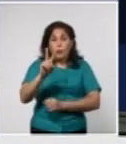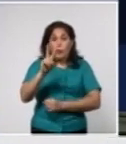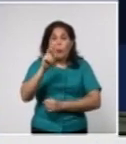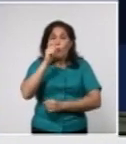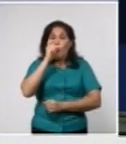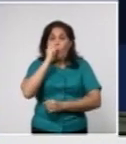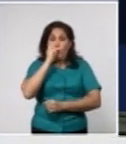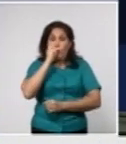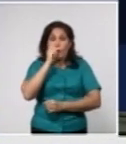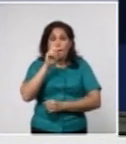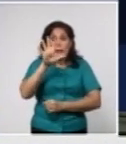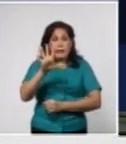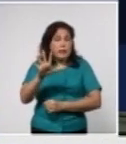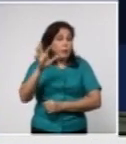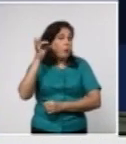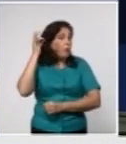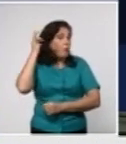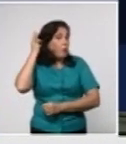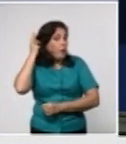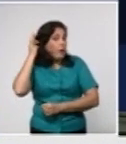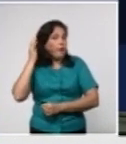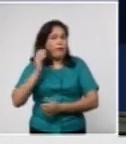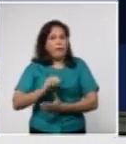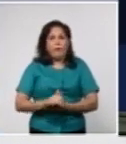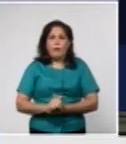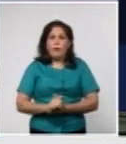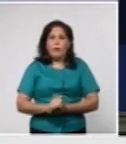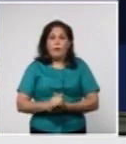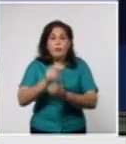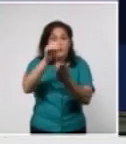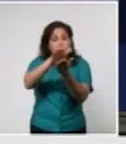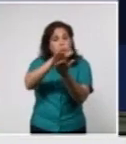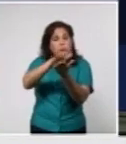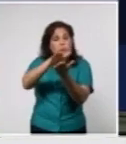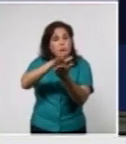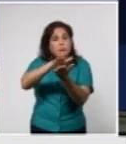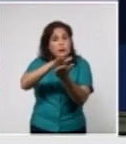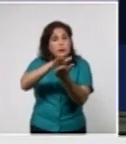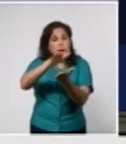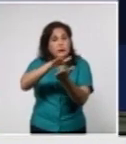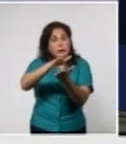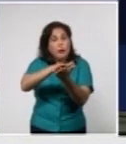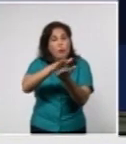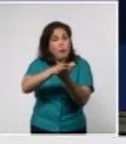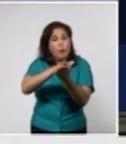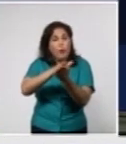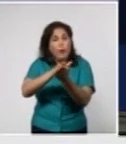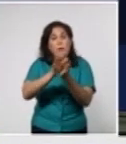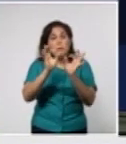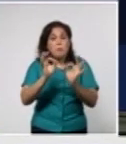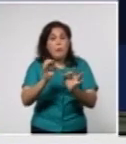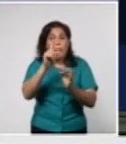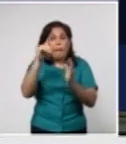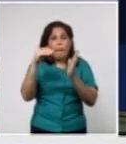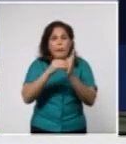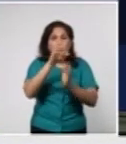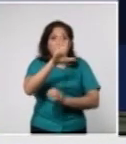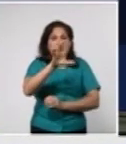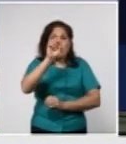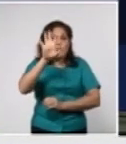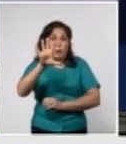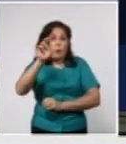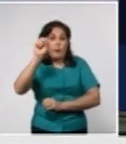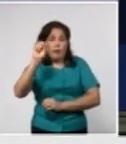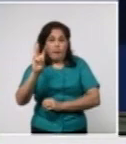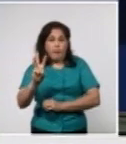patients. Of the 11 cases diagnosed yesterday, 2 are male and 5 are female. In the pandemic in Cuba,